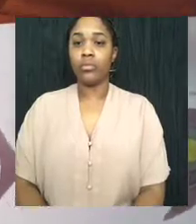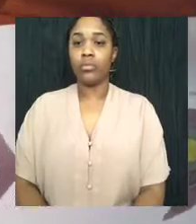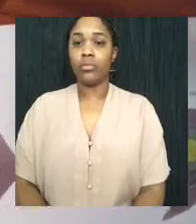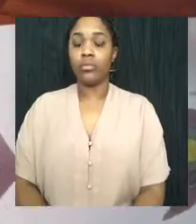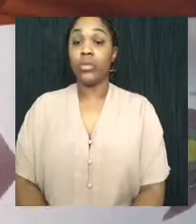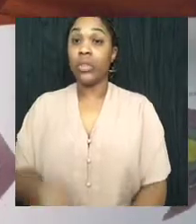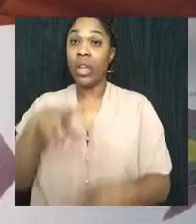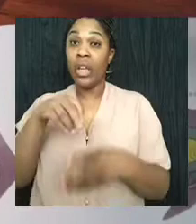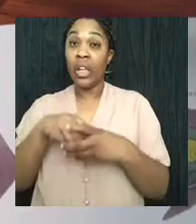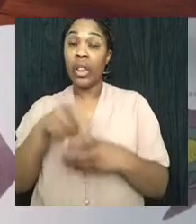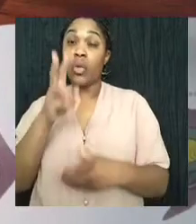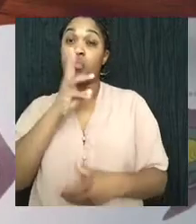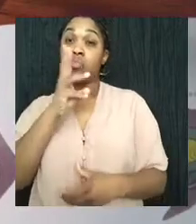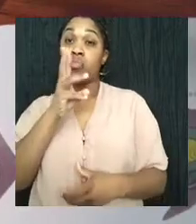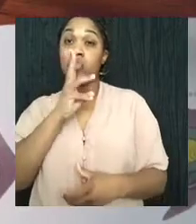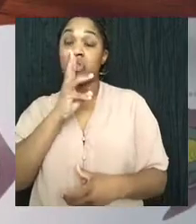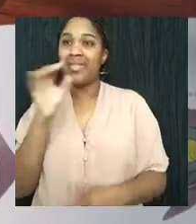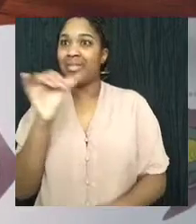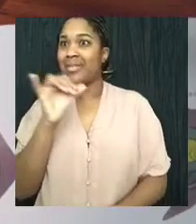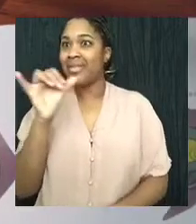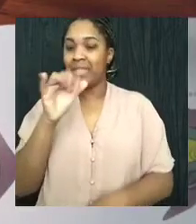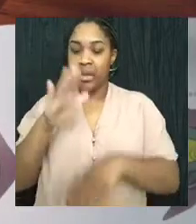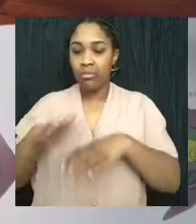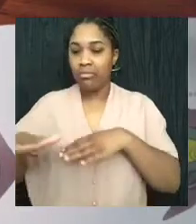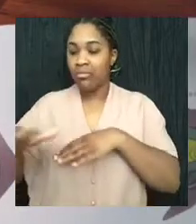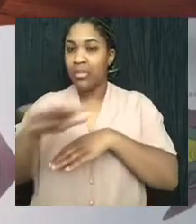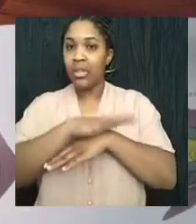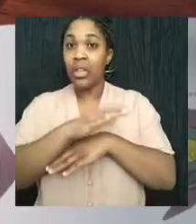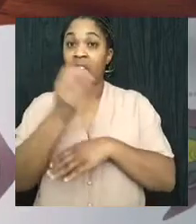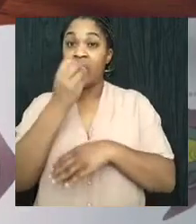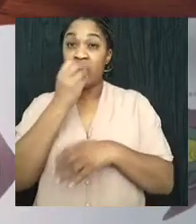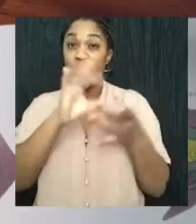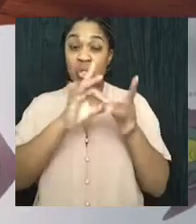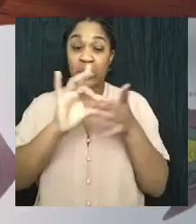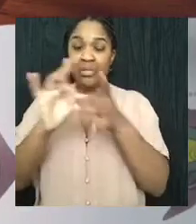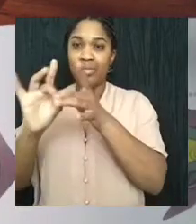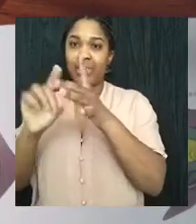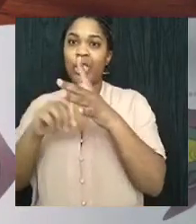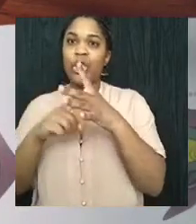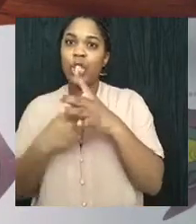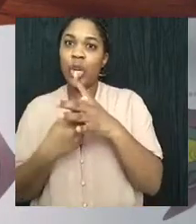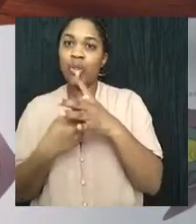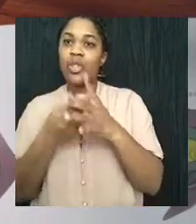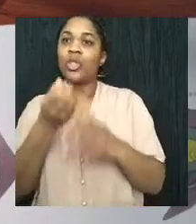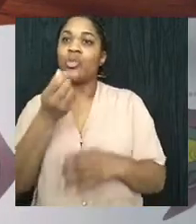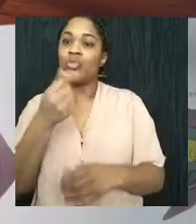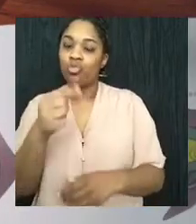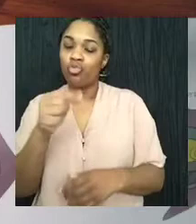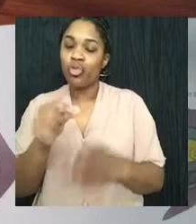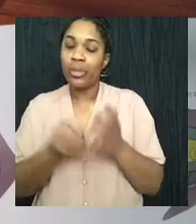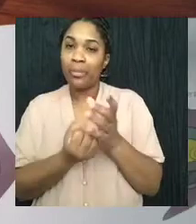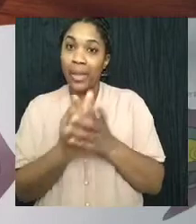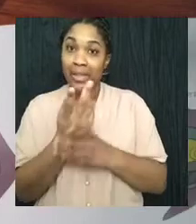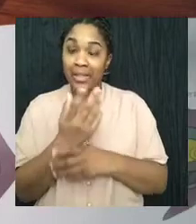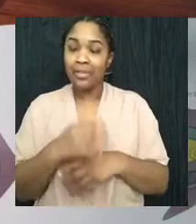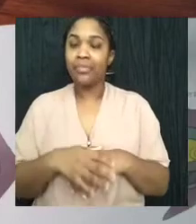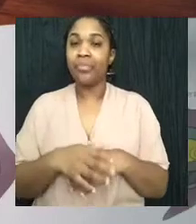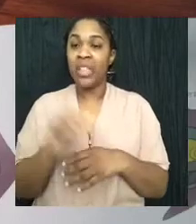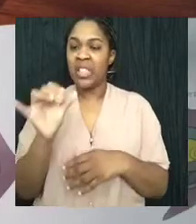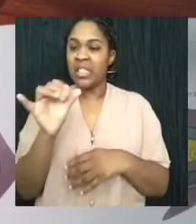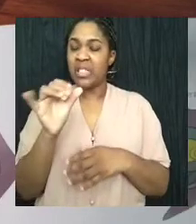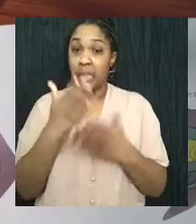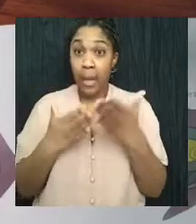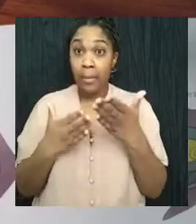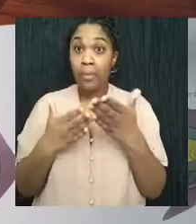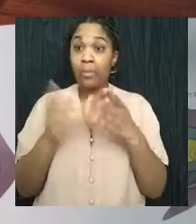In the water, as on the land, food chains begin with green plants. Some of the plants are